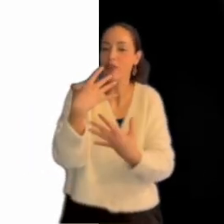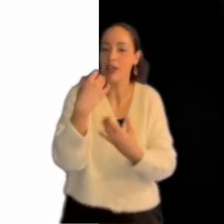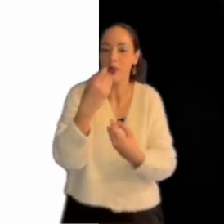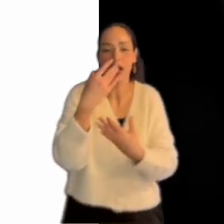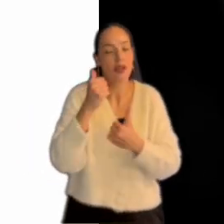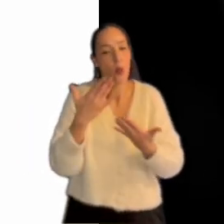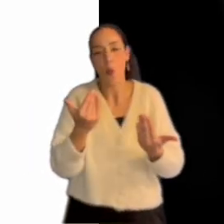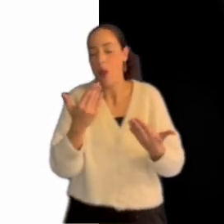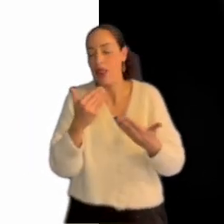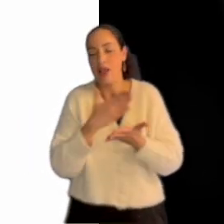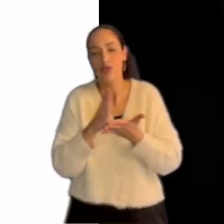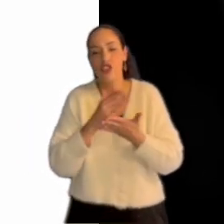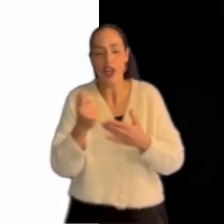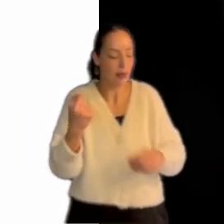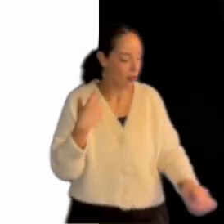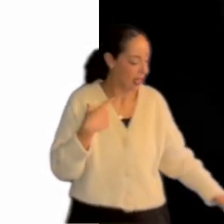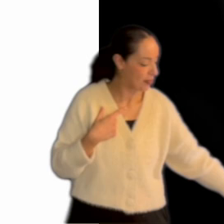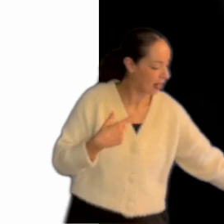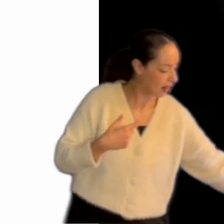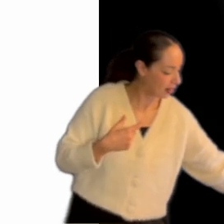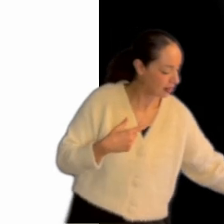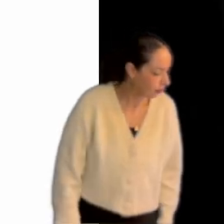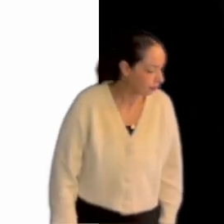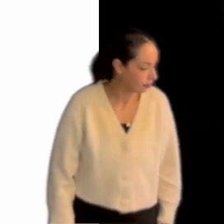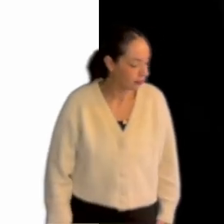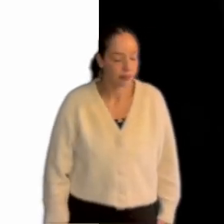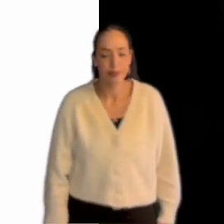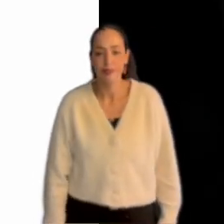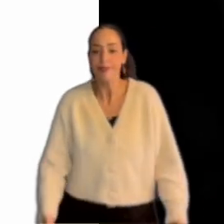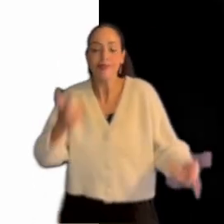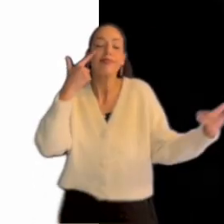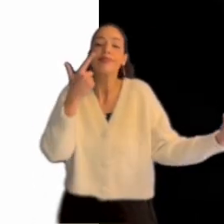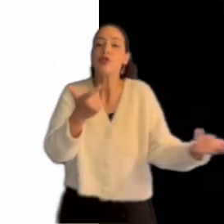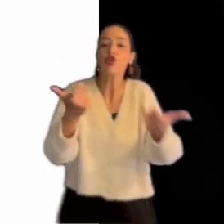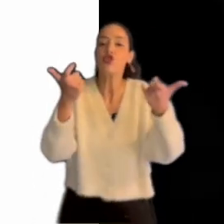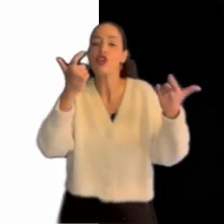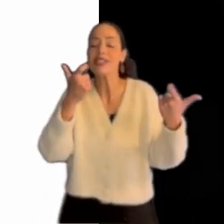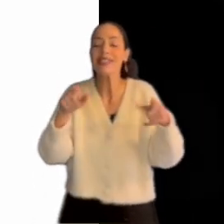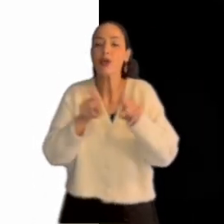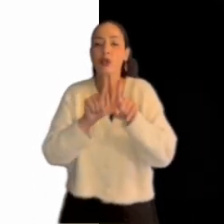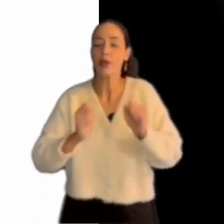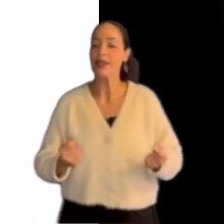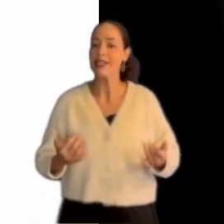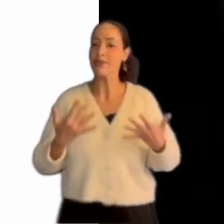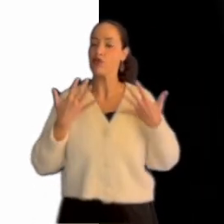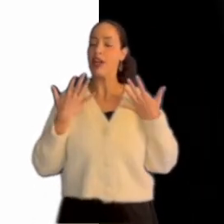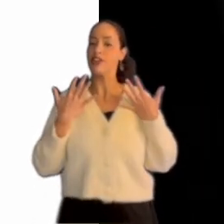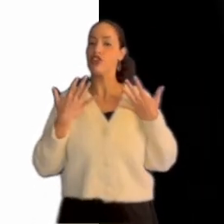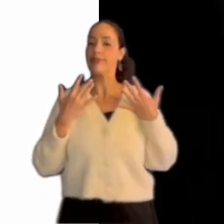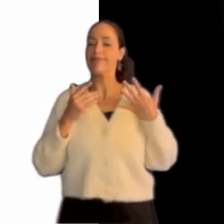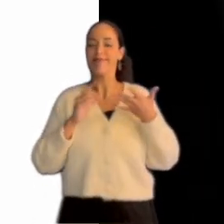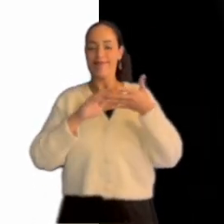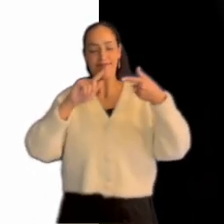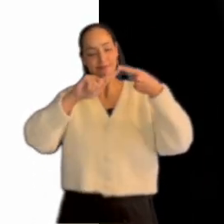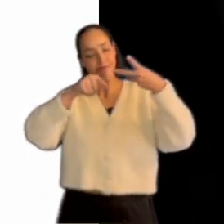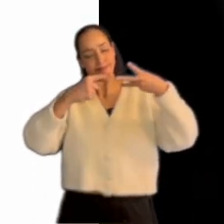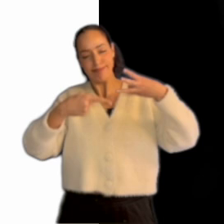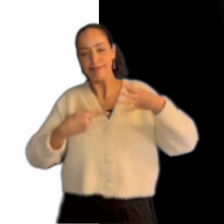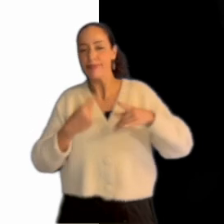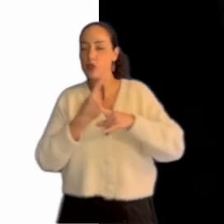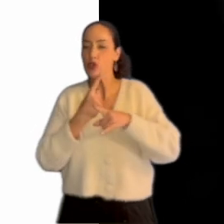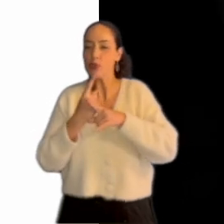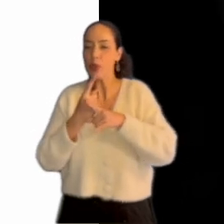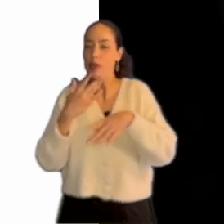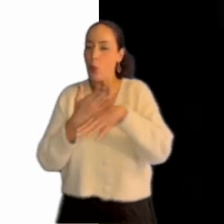Curiosity and inspiration. Throughout these chapters, I've referenced the work of others, academics, practitioners, artists, and storytellers. For